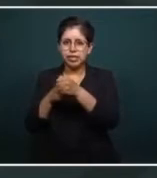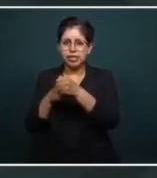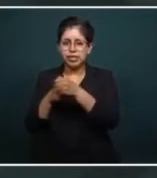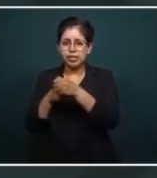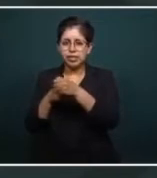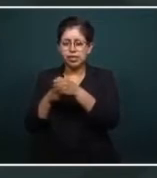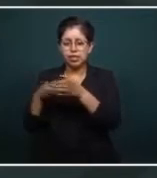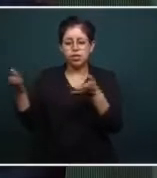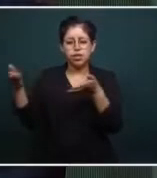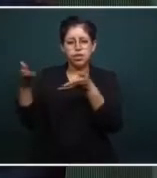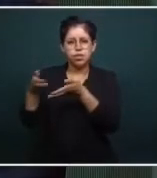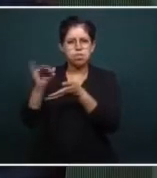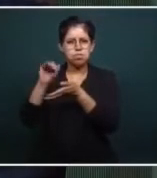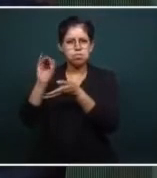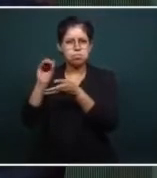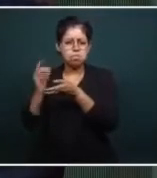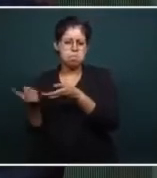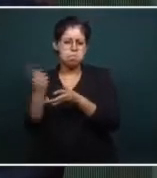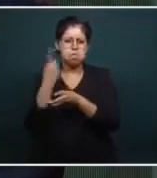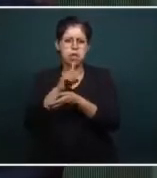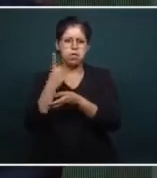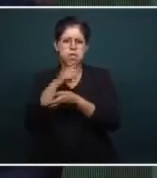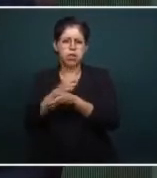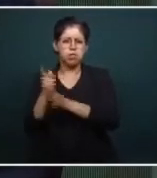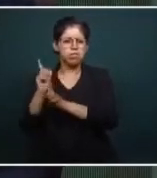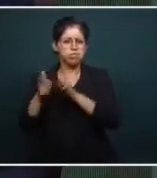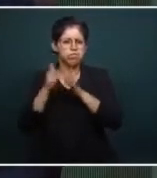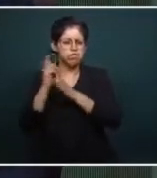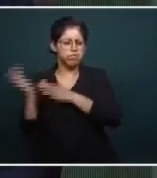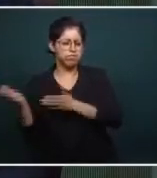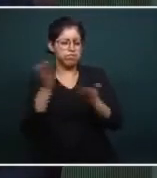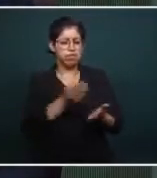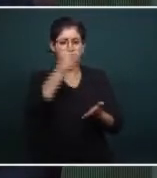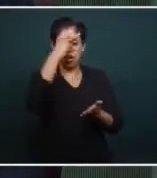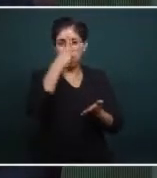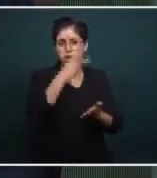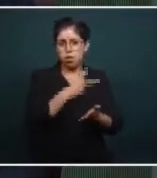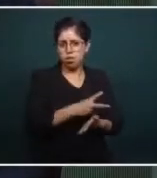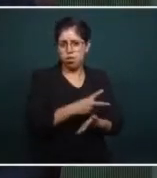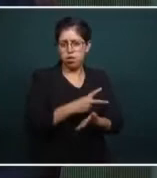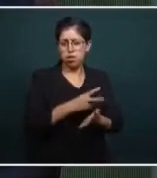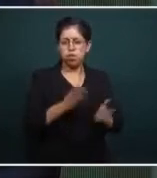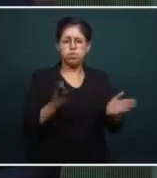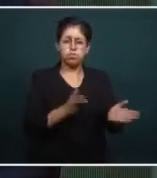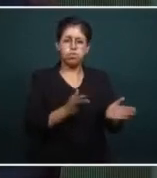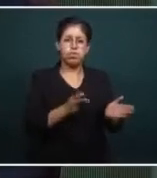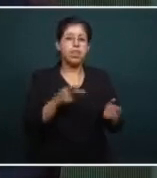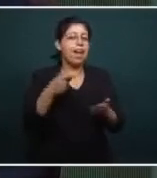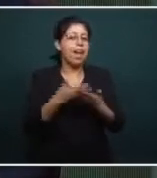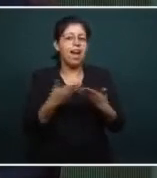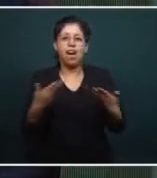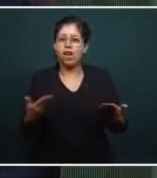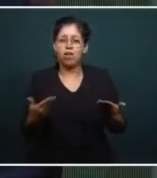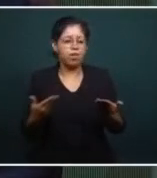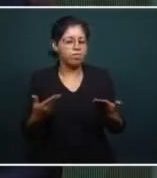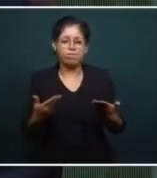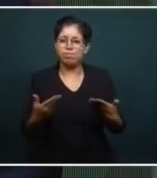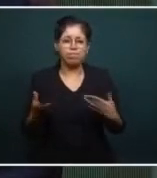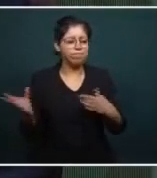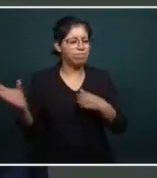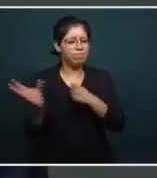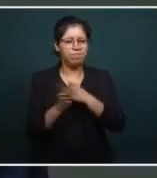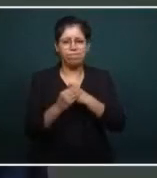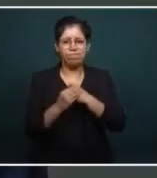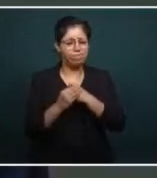clandestine, para introducir armas to a introduce México. arms to Mexico. Eso That no se ha permitido. will